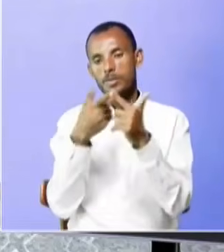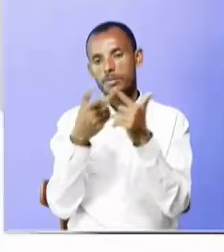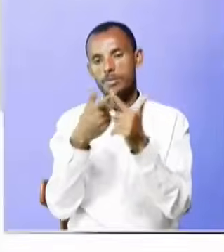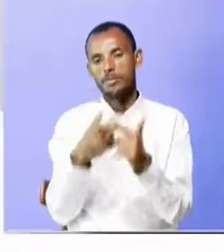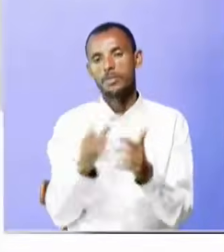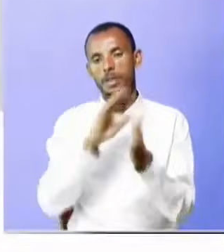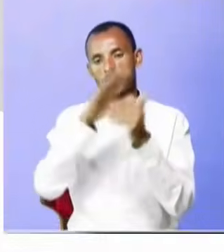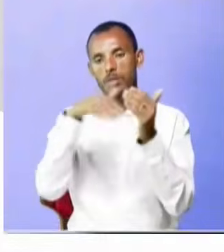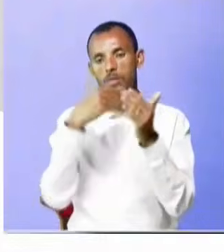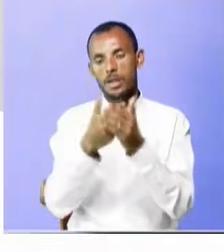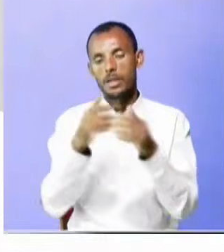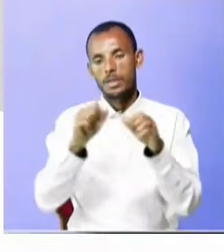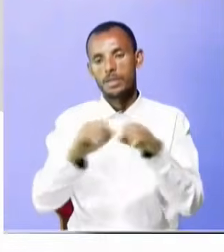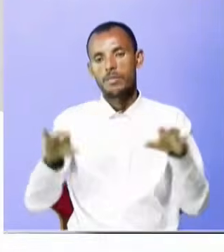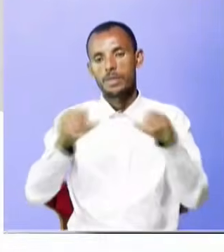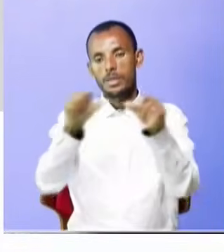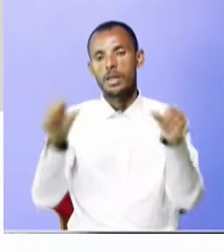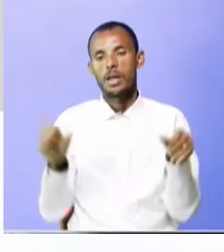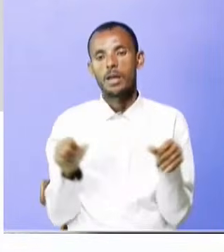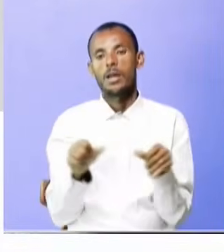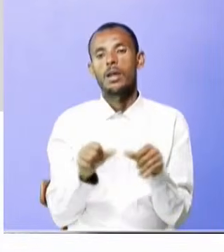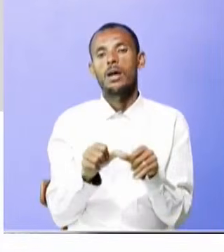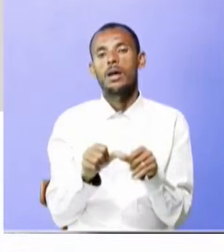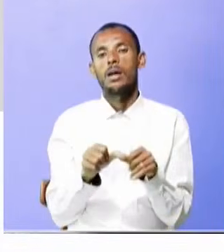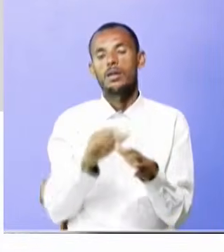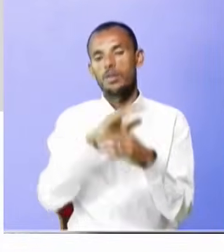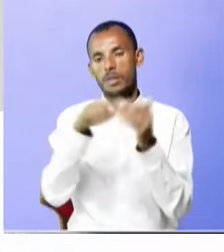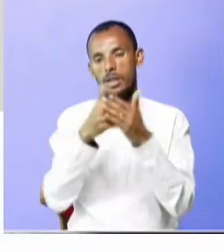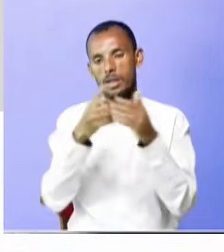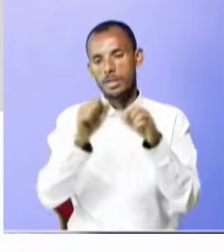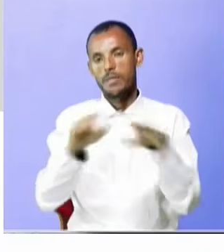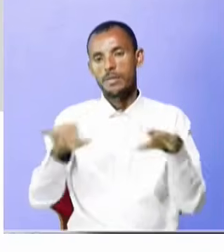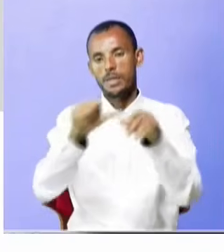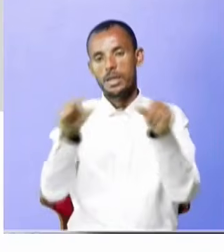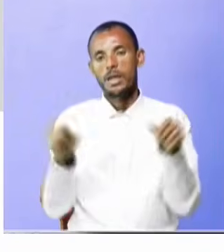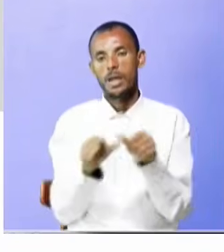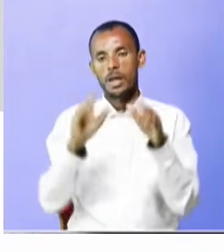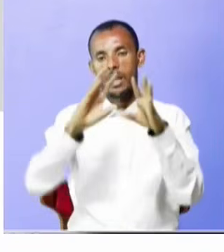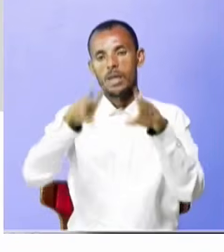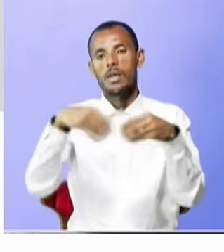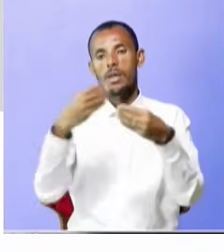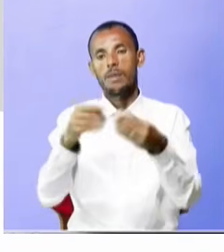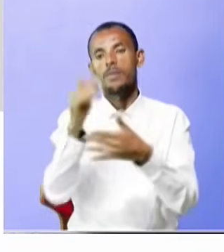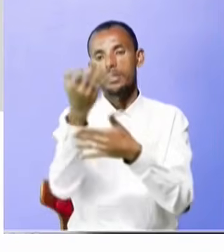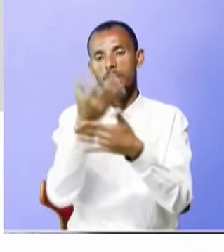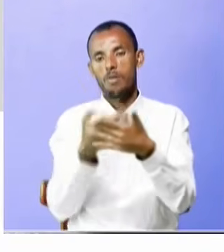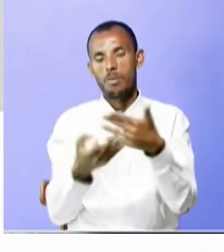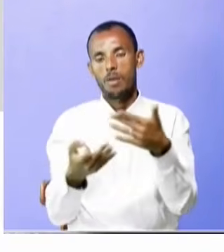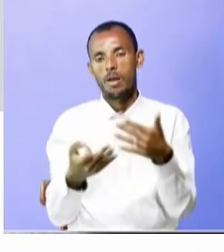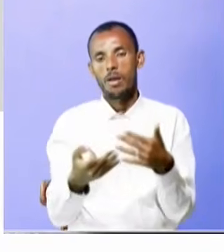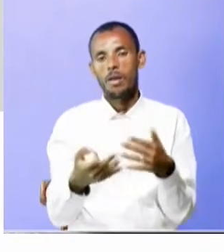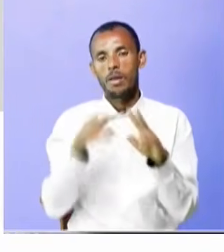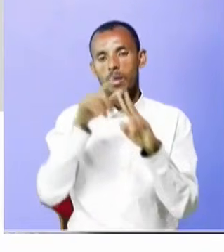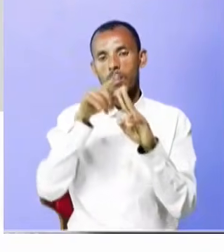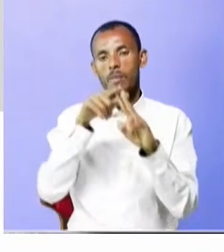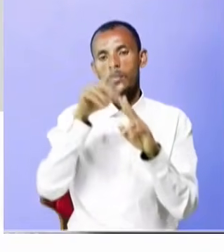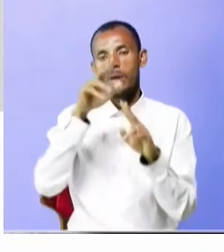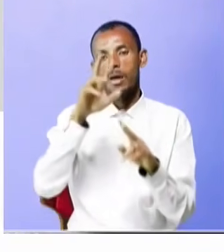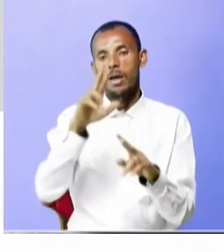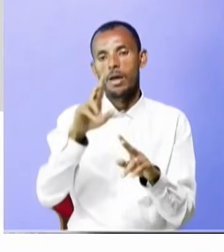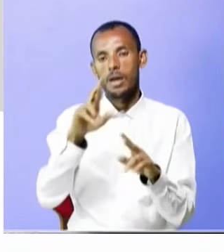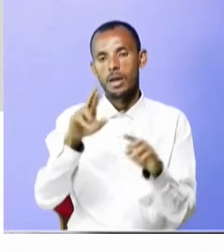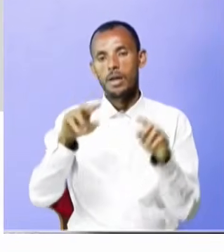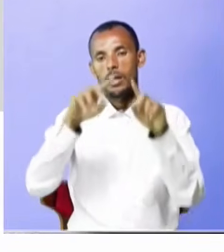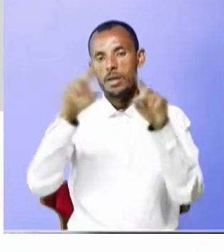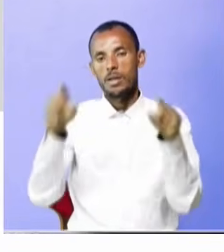the total surface area. The total surface area is given by the formula pi r